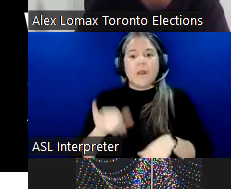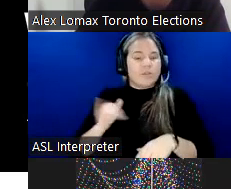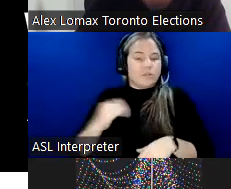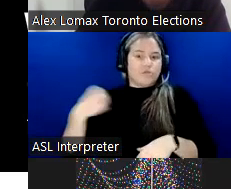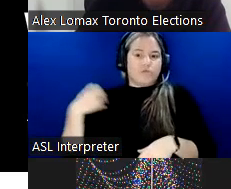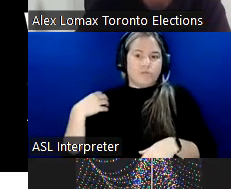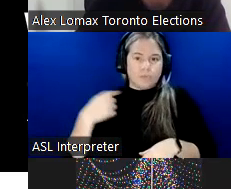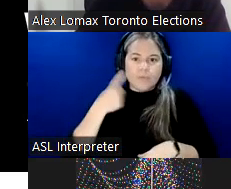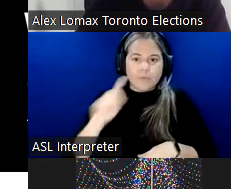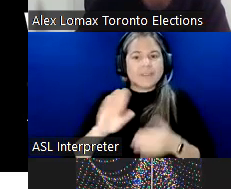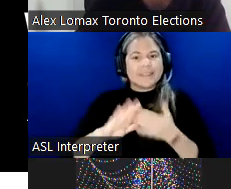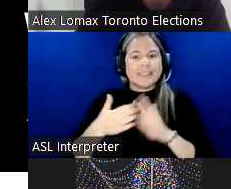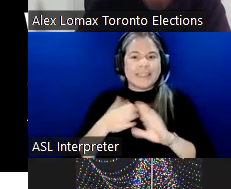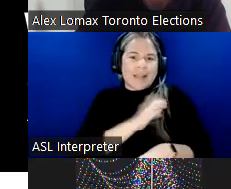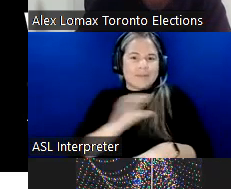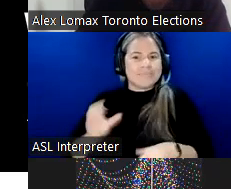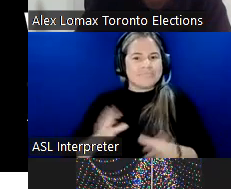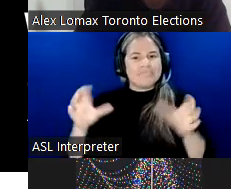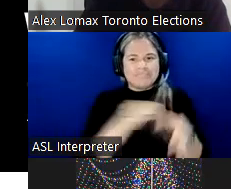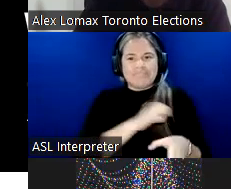Council. Next slide, please.